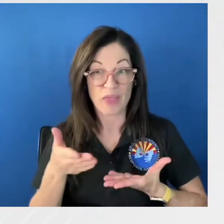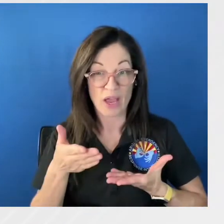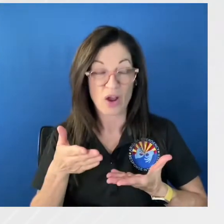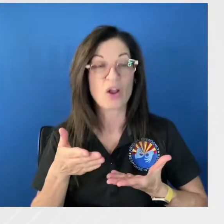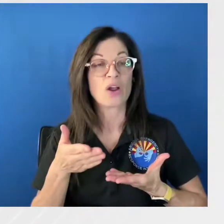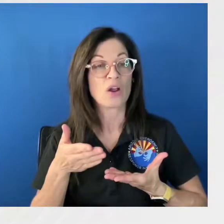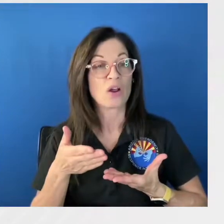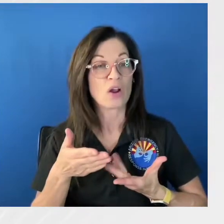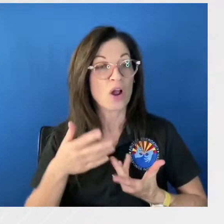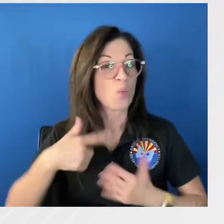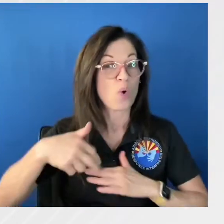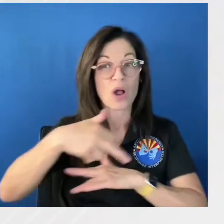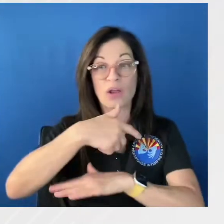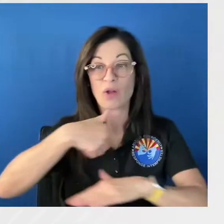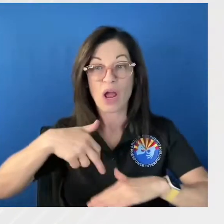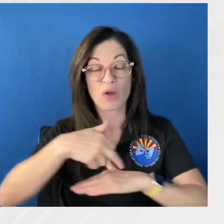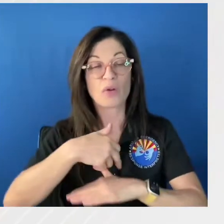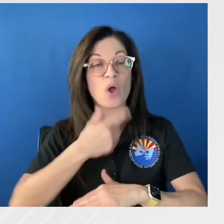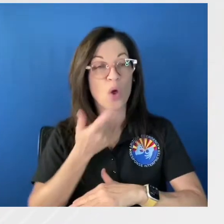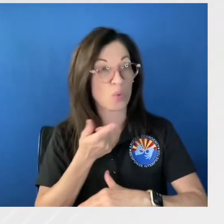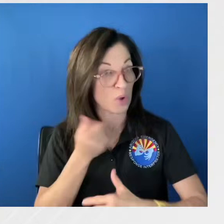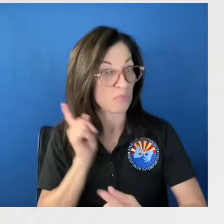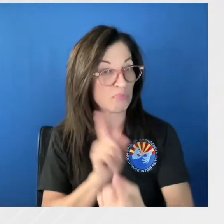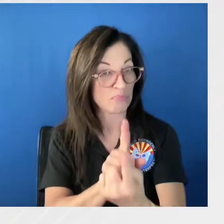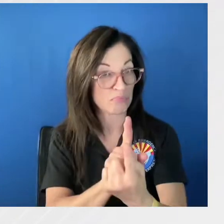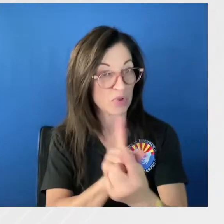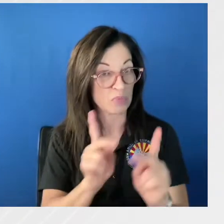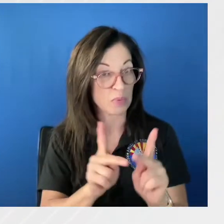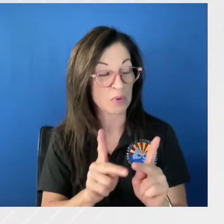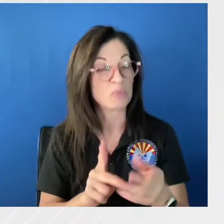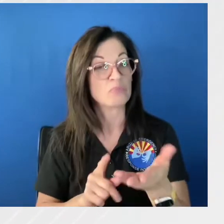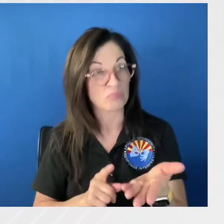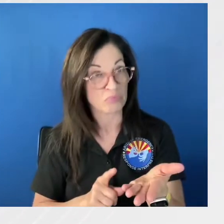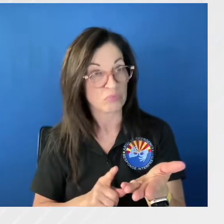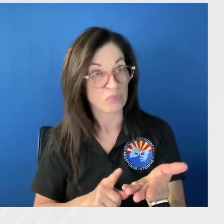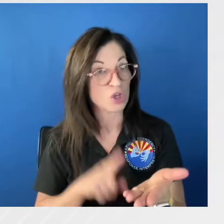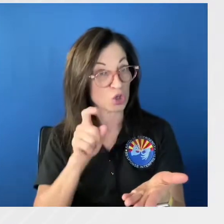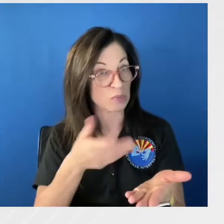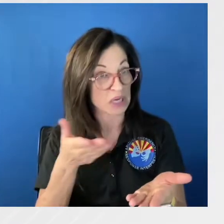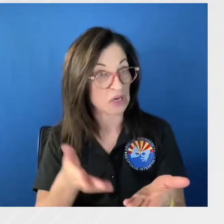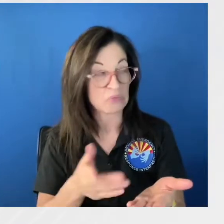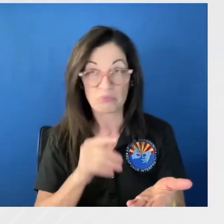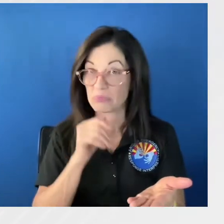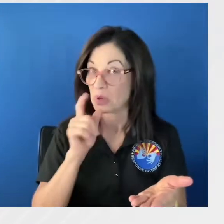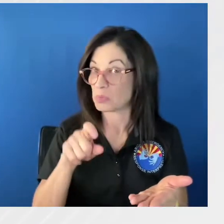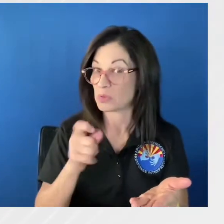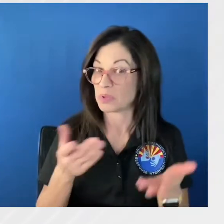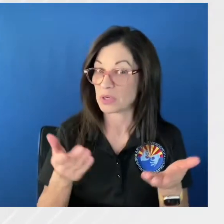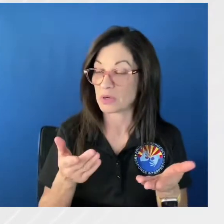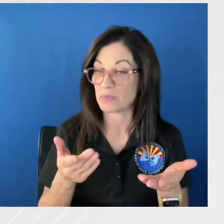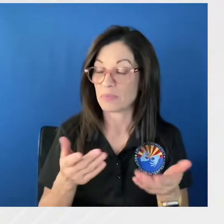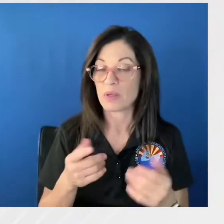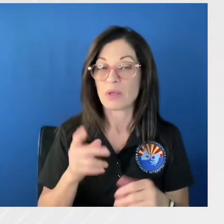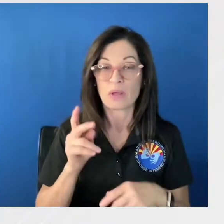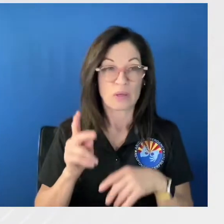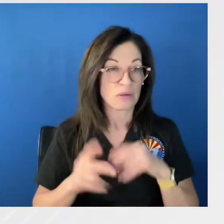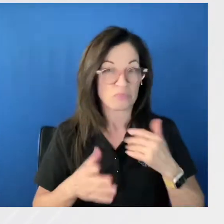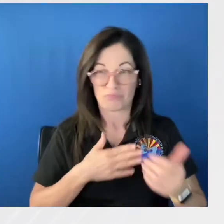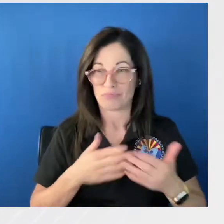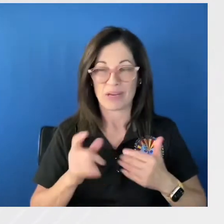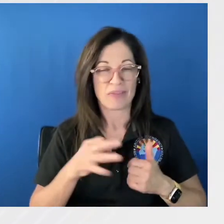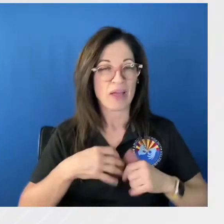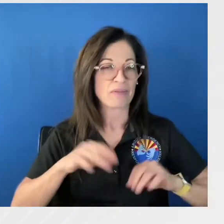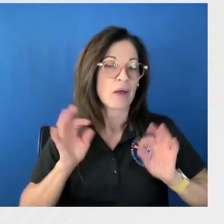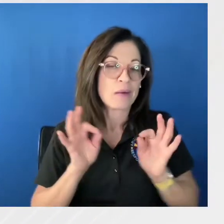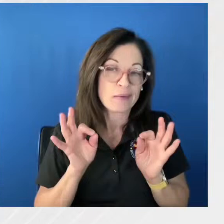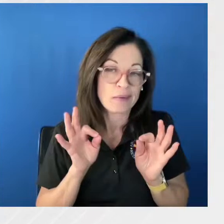or whatever, we make contact with those people. We ensure whether they belong or don't belong. And those, even if they have something minor for entering